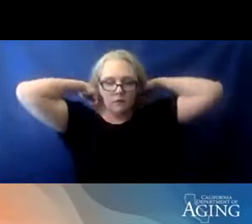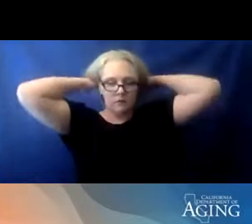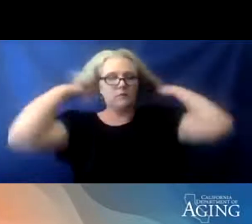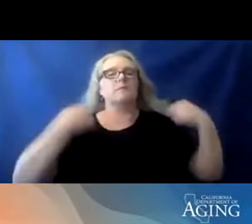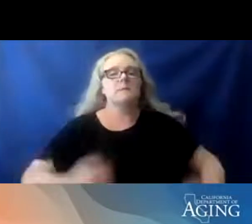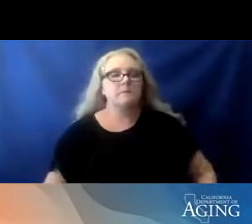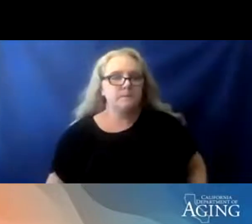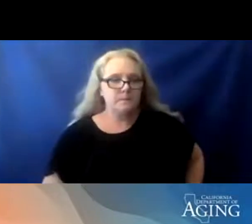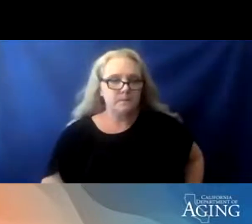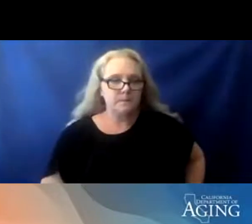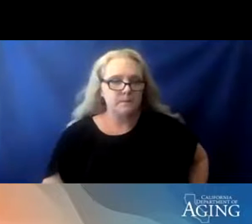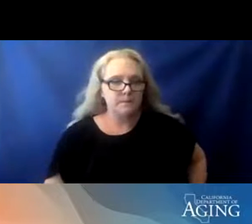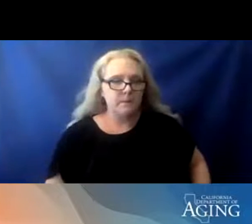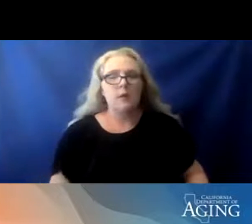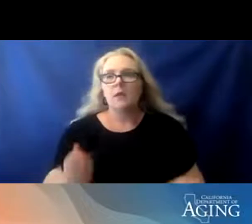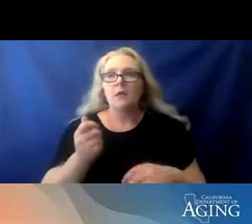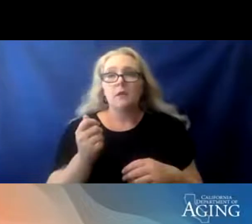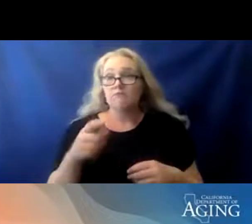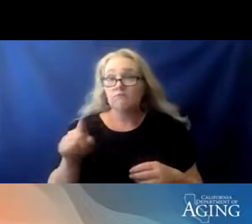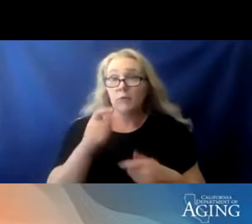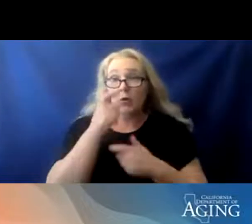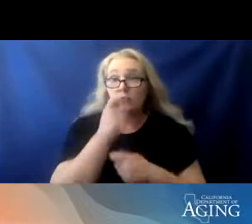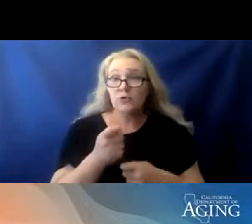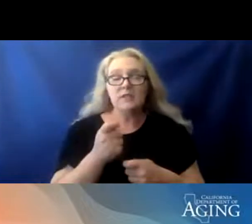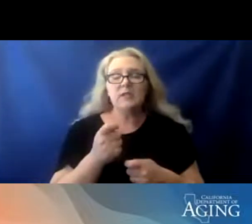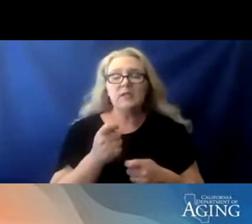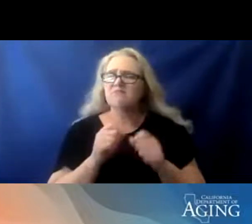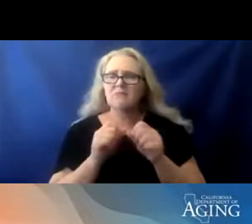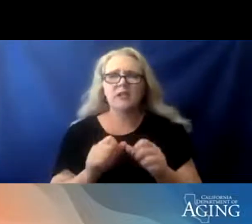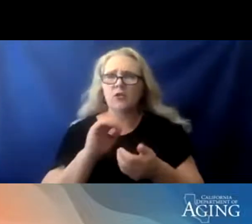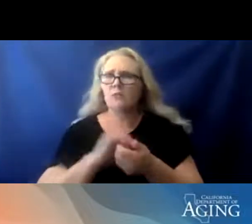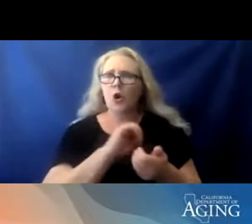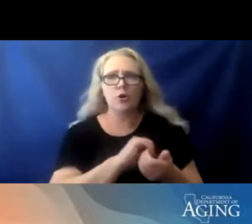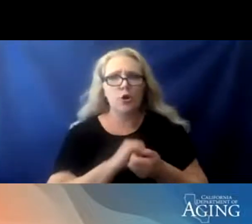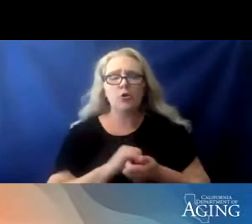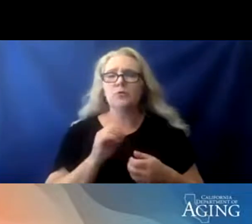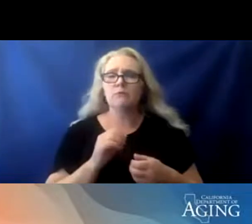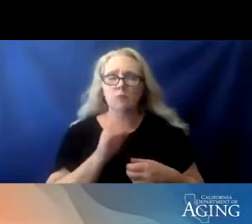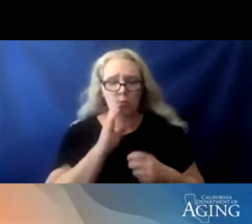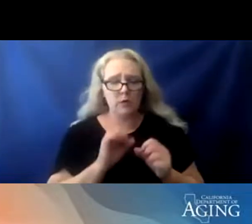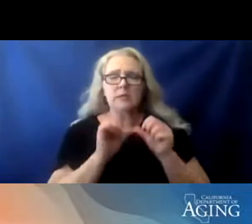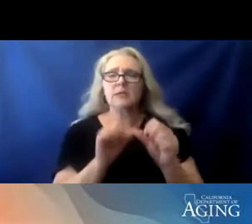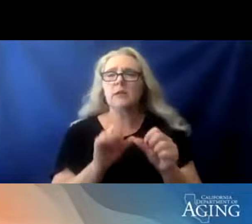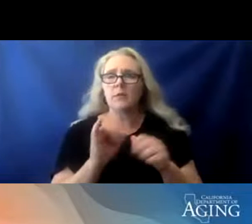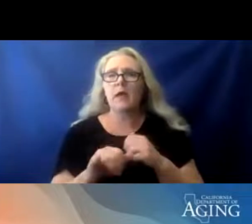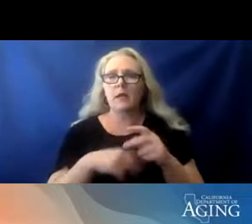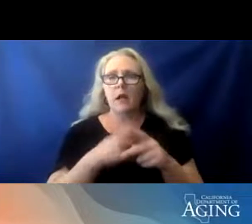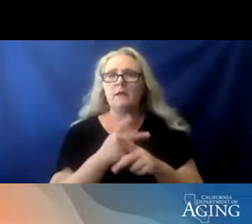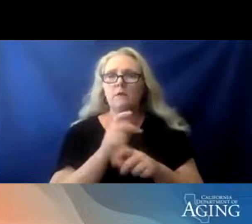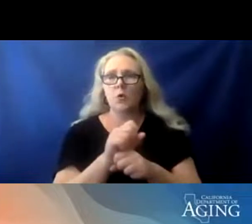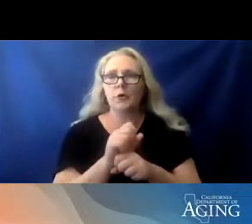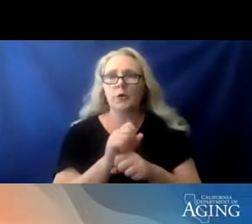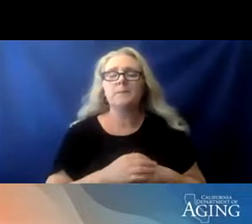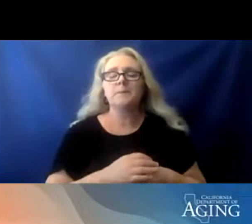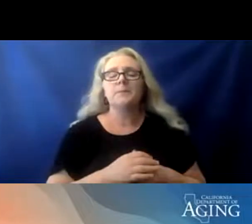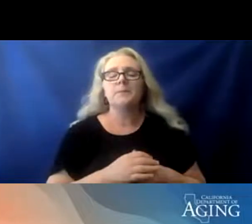Anyone who is interested, we have plenty of requests for local playbook workshops. So we're going to continue that kind of work. And if anyone wants